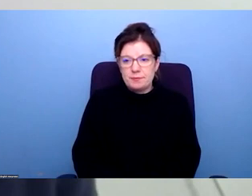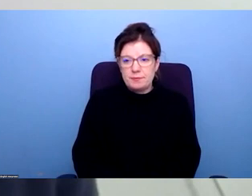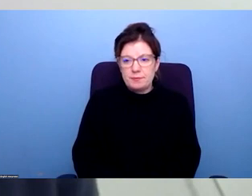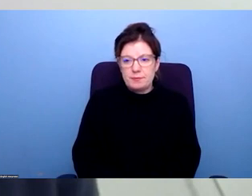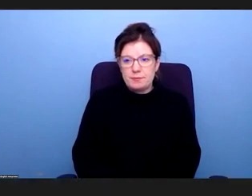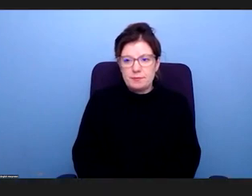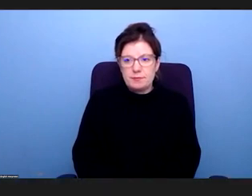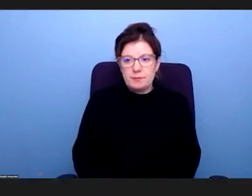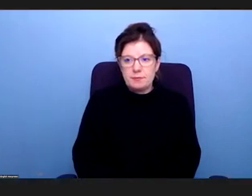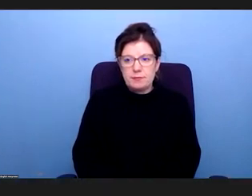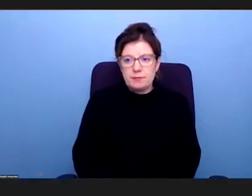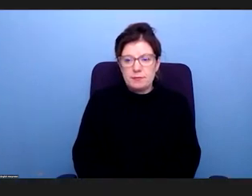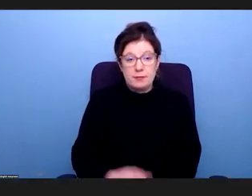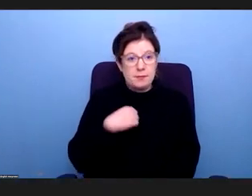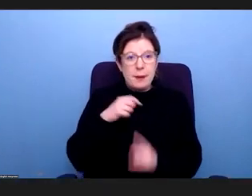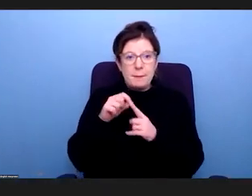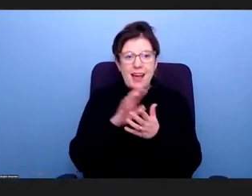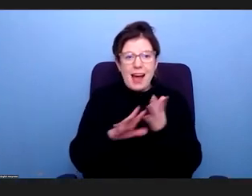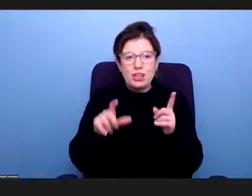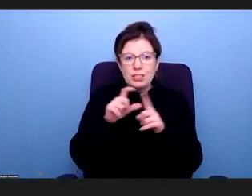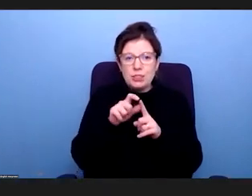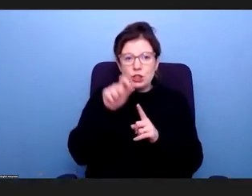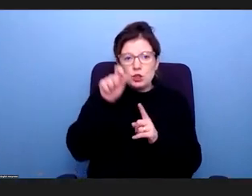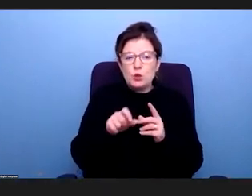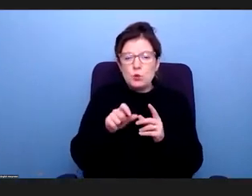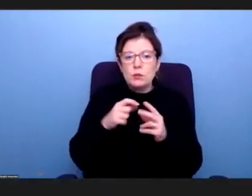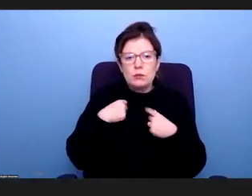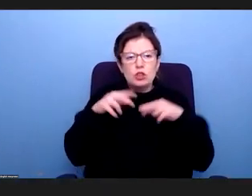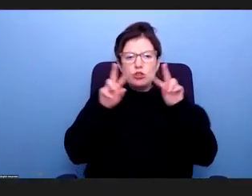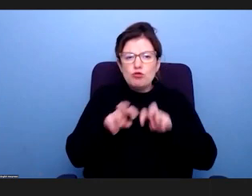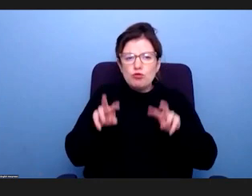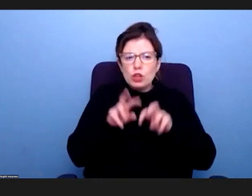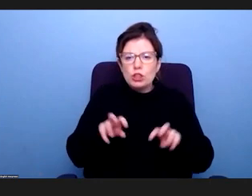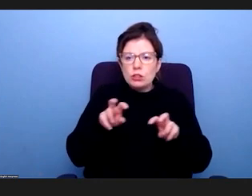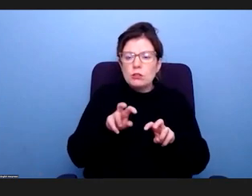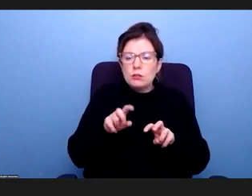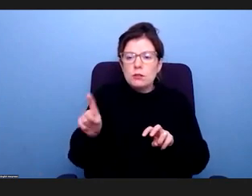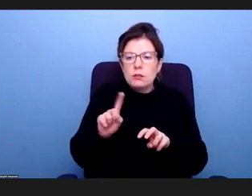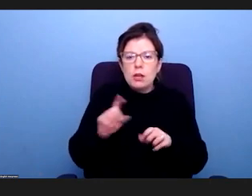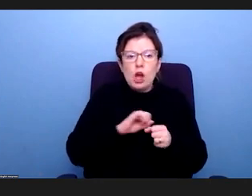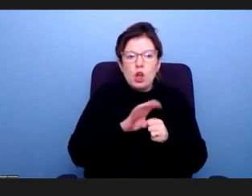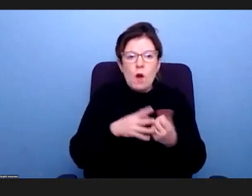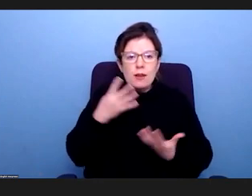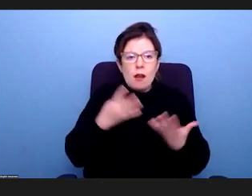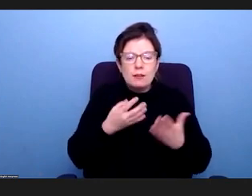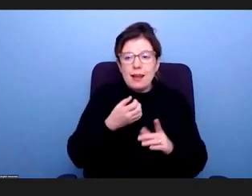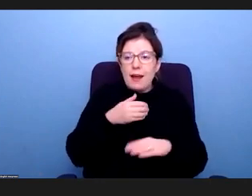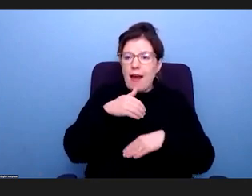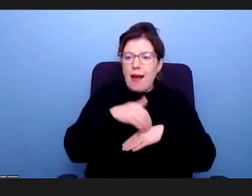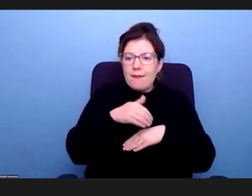So I'm a PhD student and I'm researching on the impact of COVID-19 on